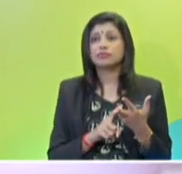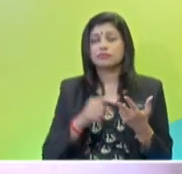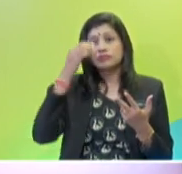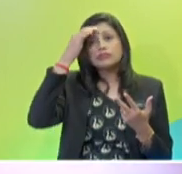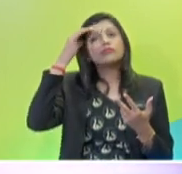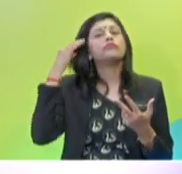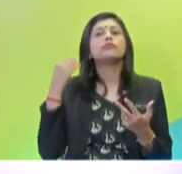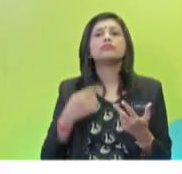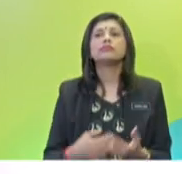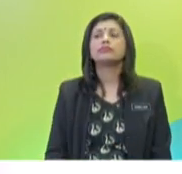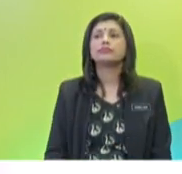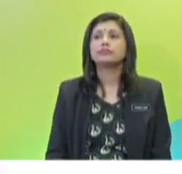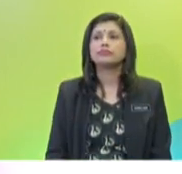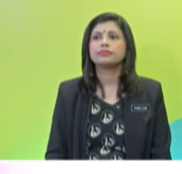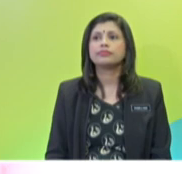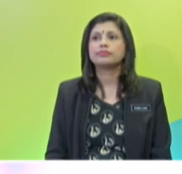Akif?